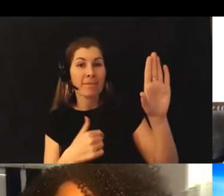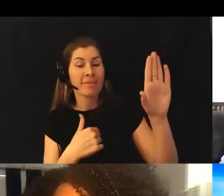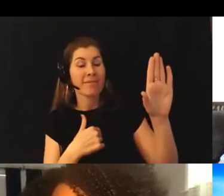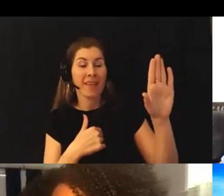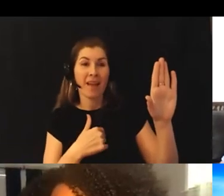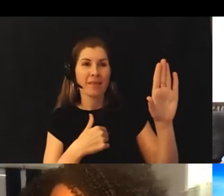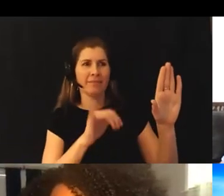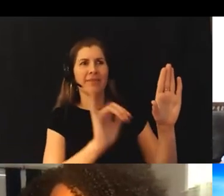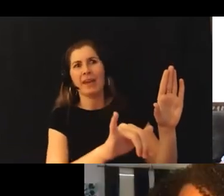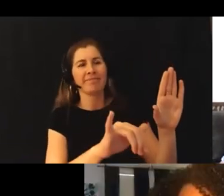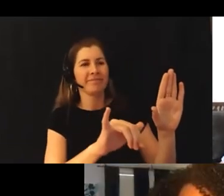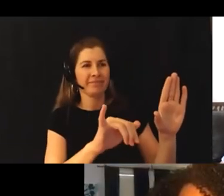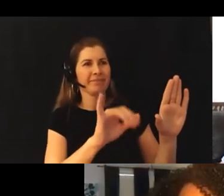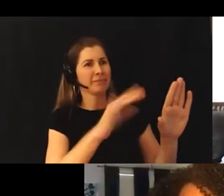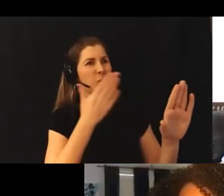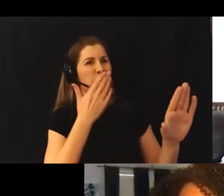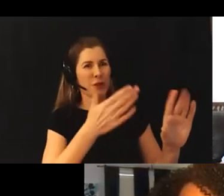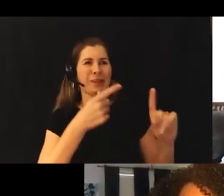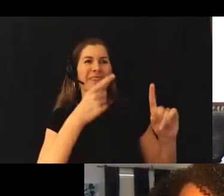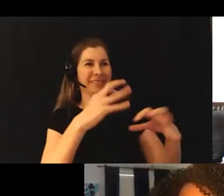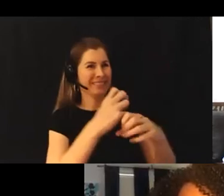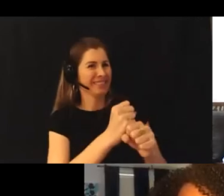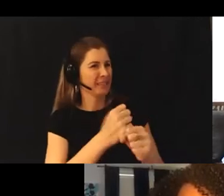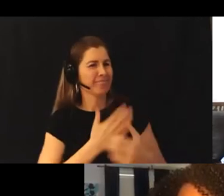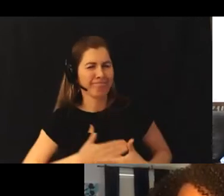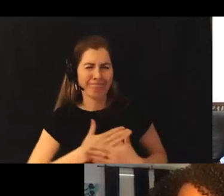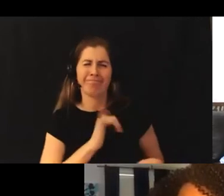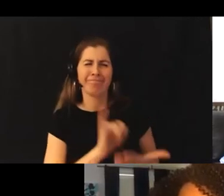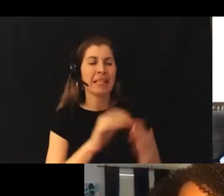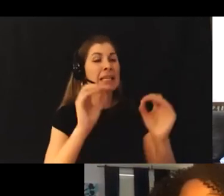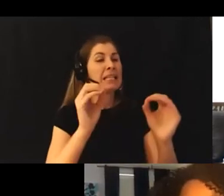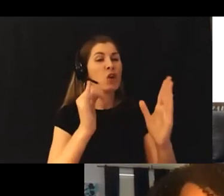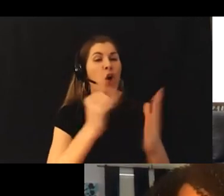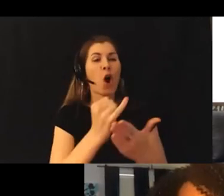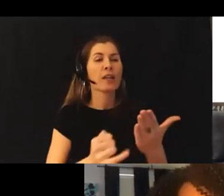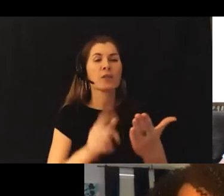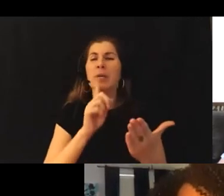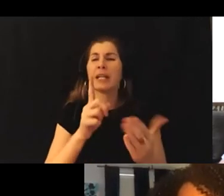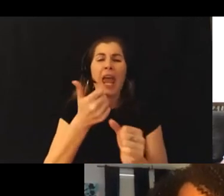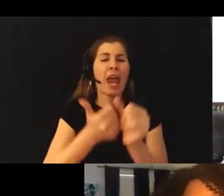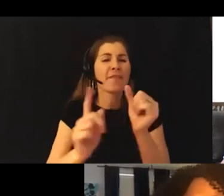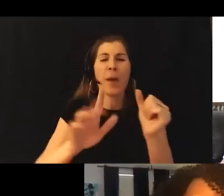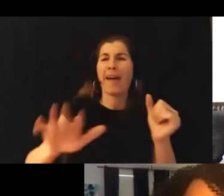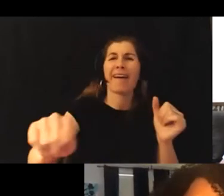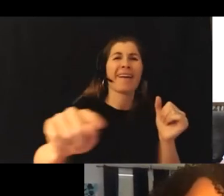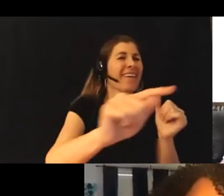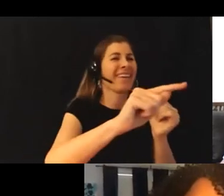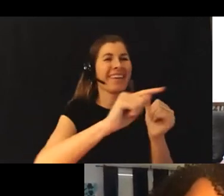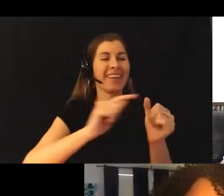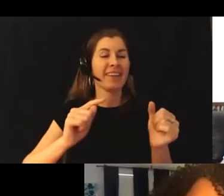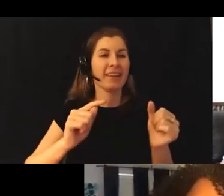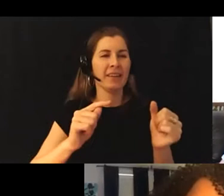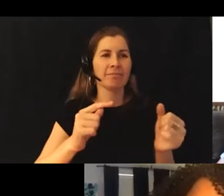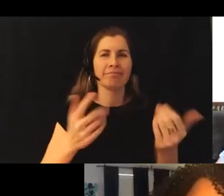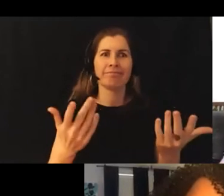amazing overview by Alysia that the teaching artists are everywhere. We are everywhere. We are in